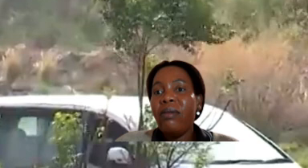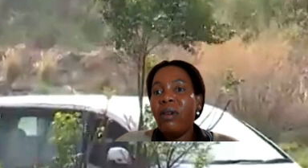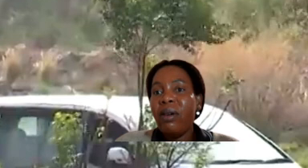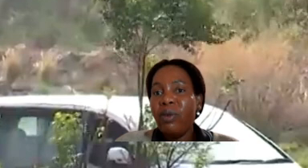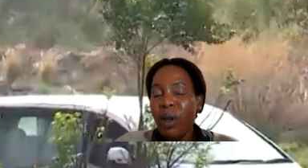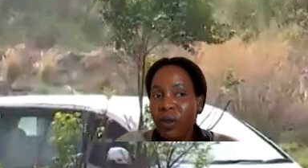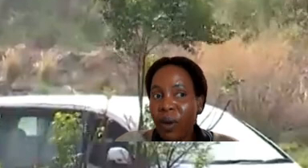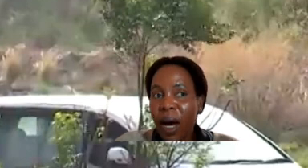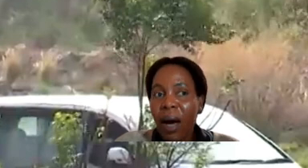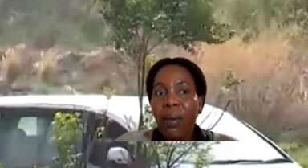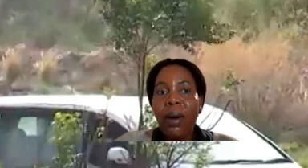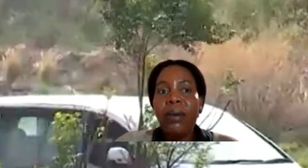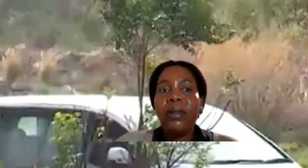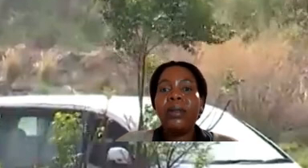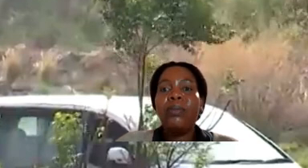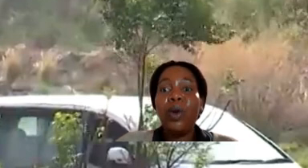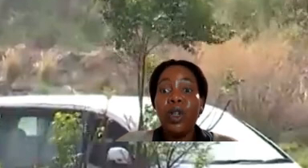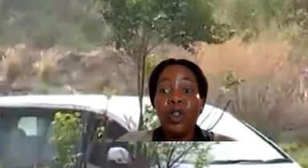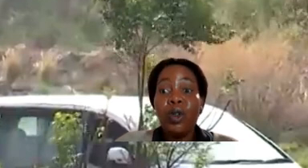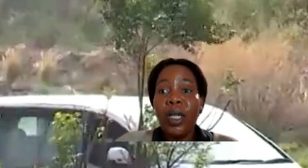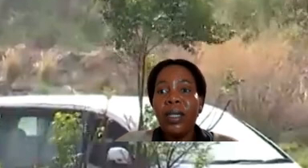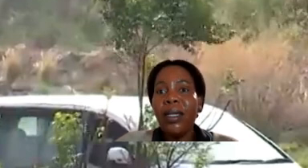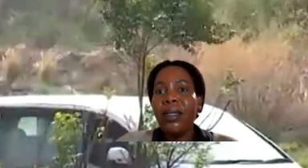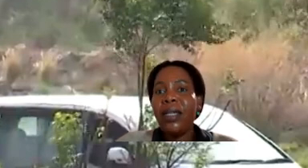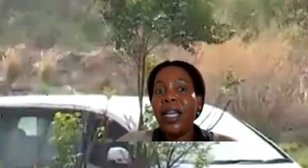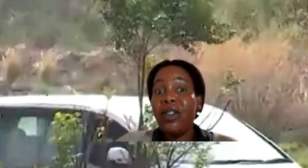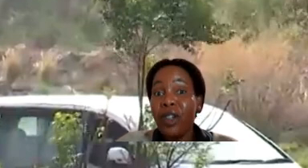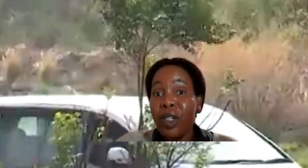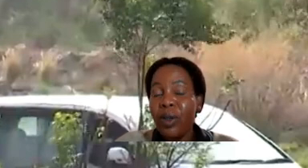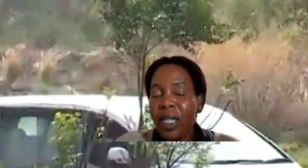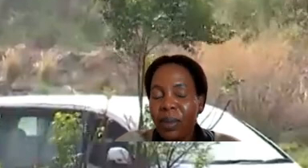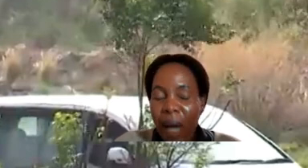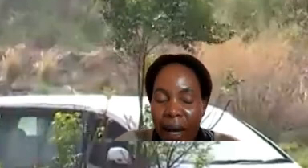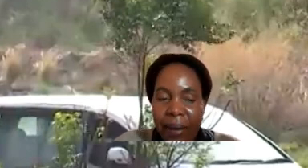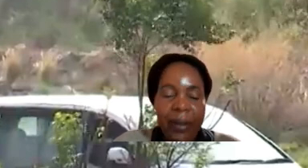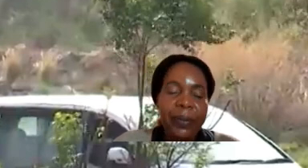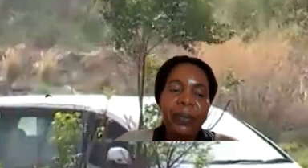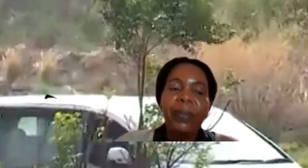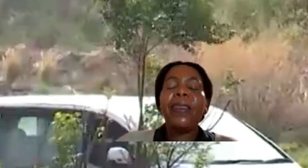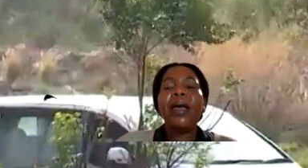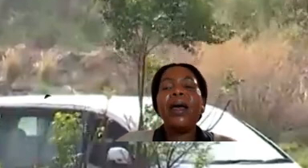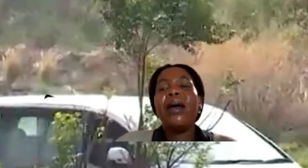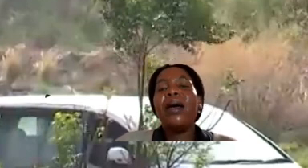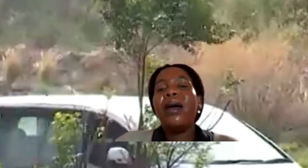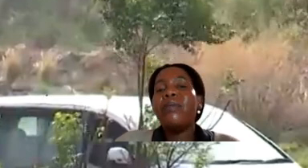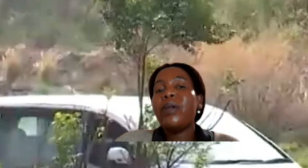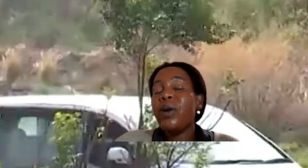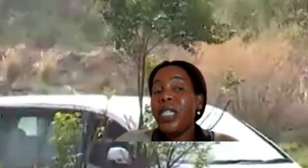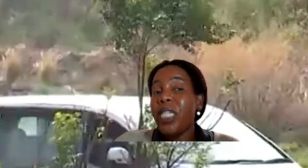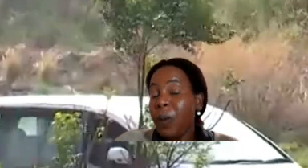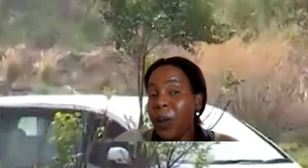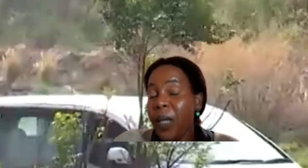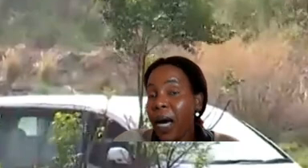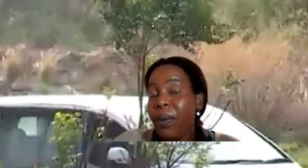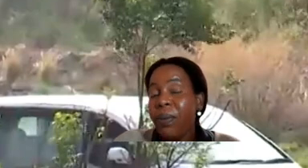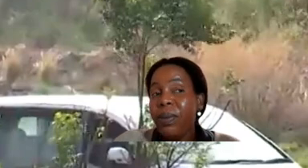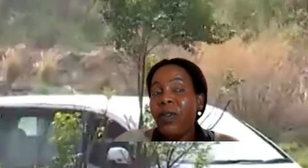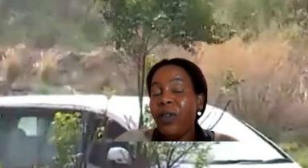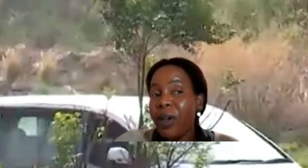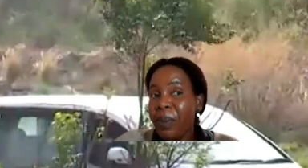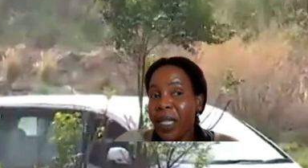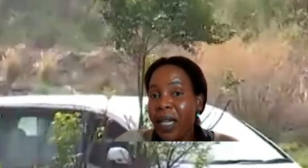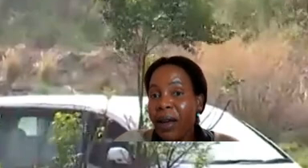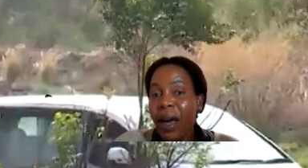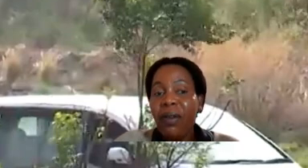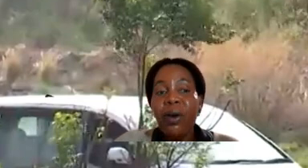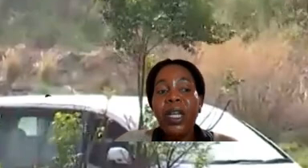there 24 hours monitoring these entry to these mines. Because these people now,